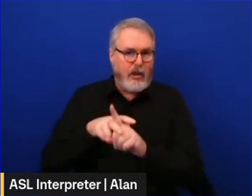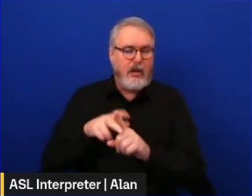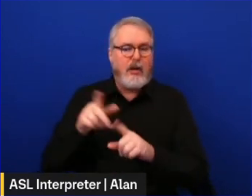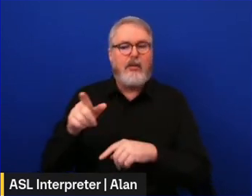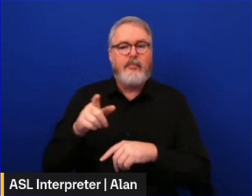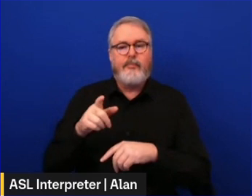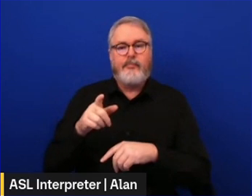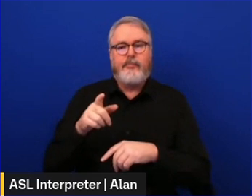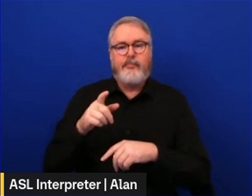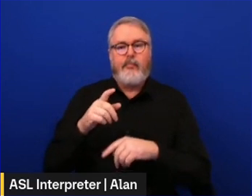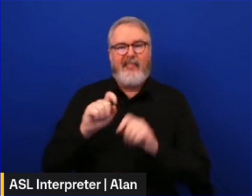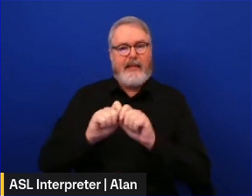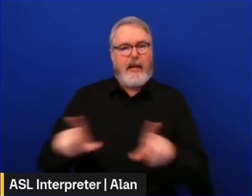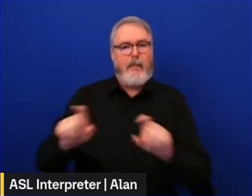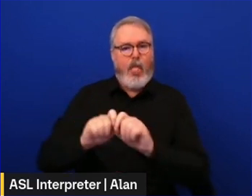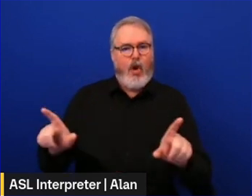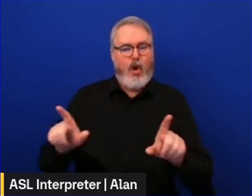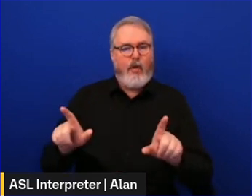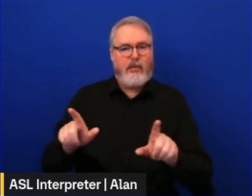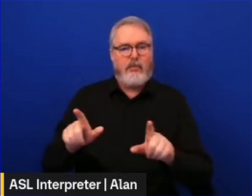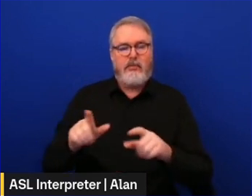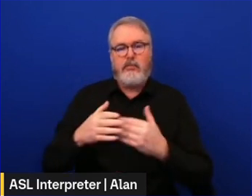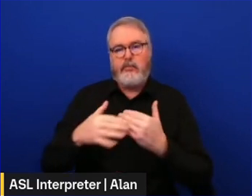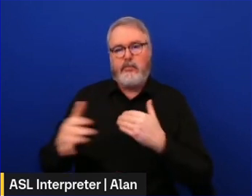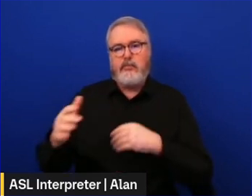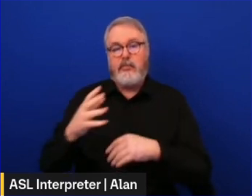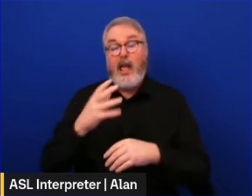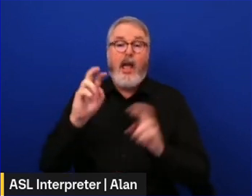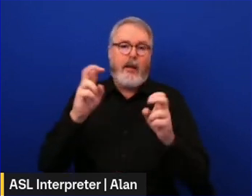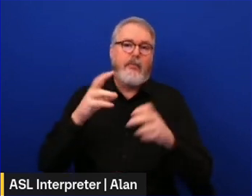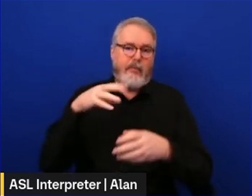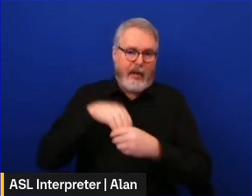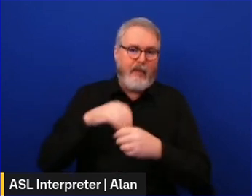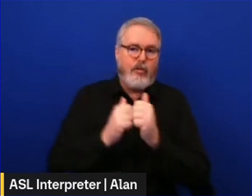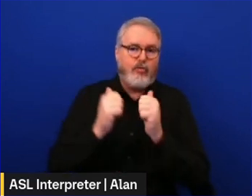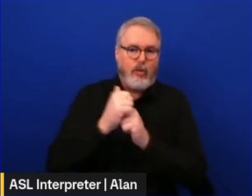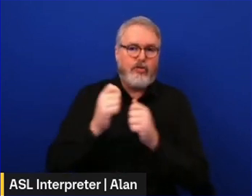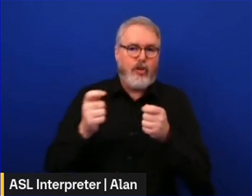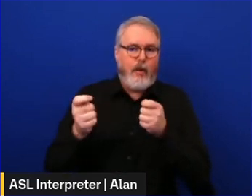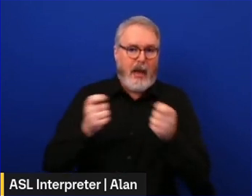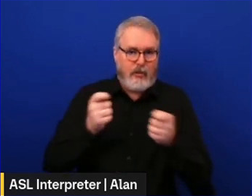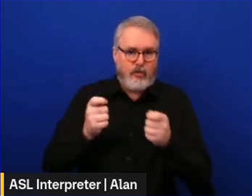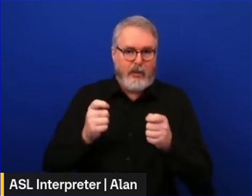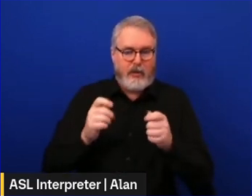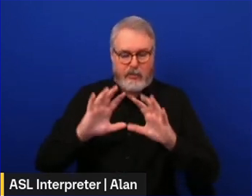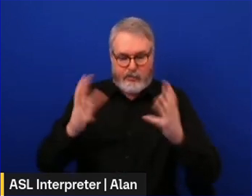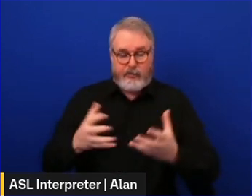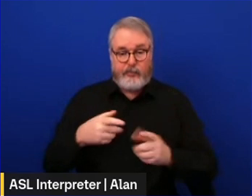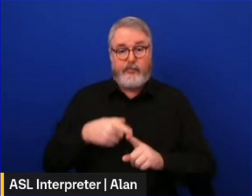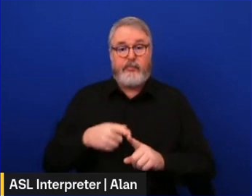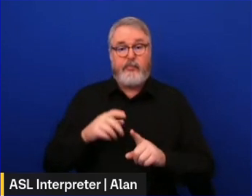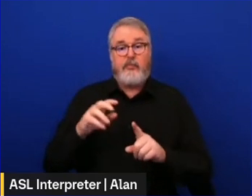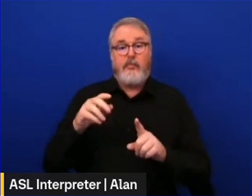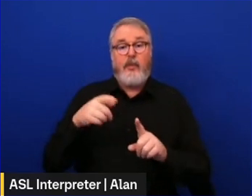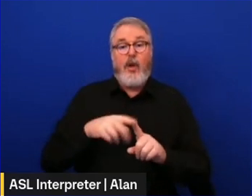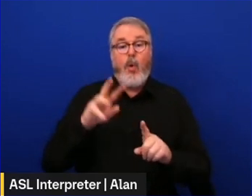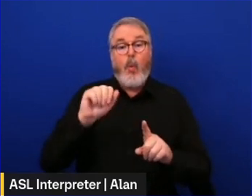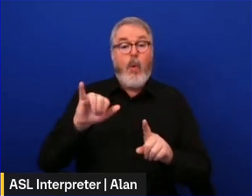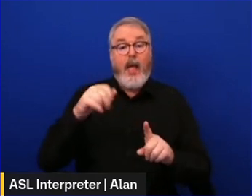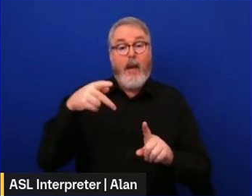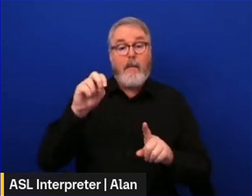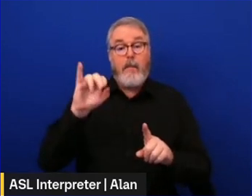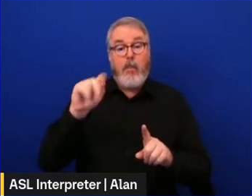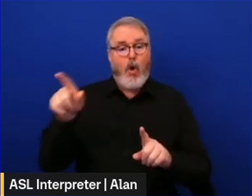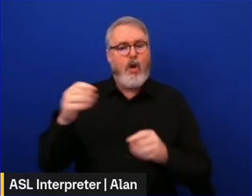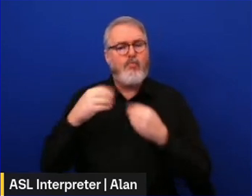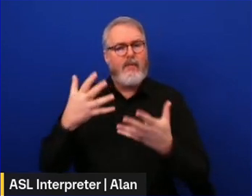deployments and infrastructure management. So Waypoint provide a